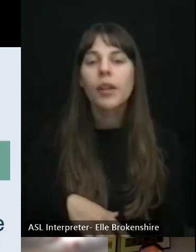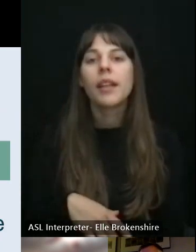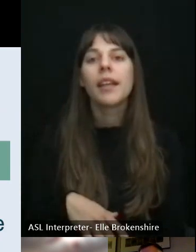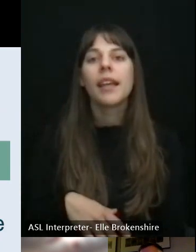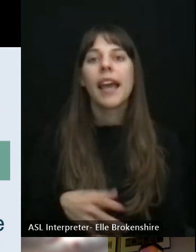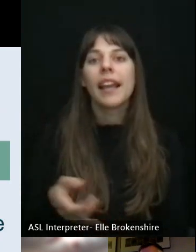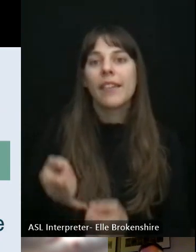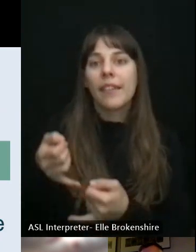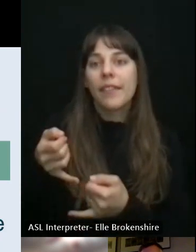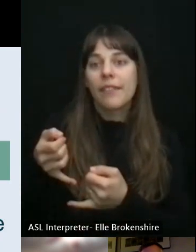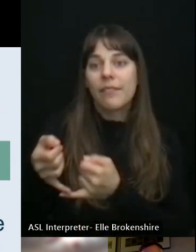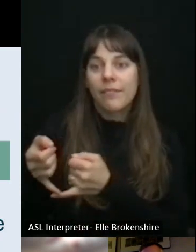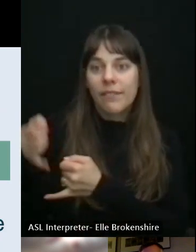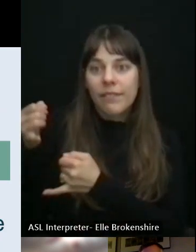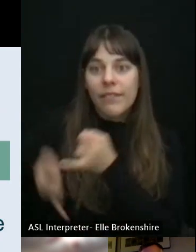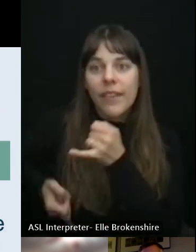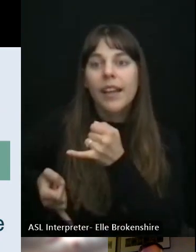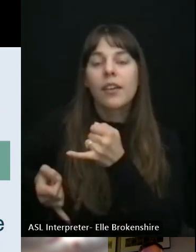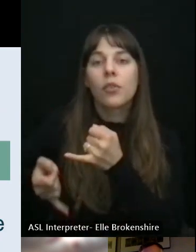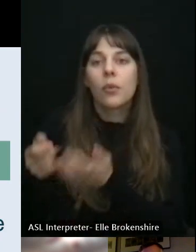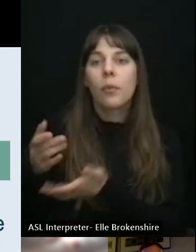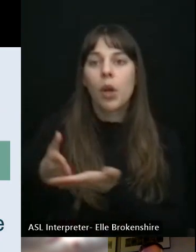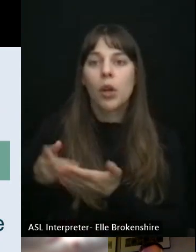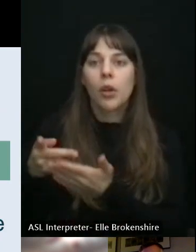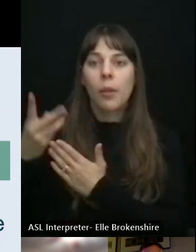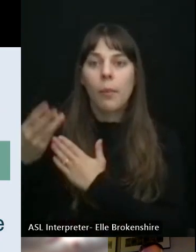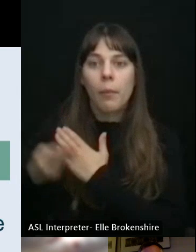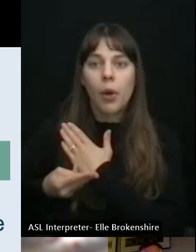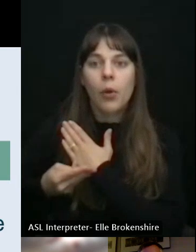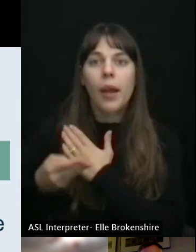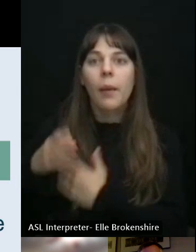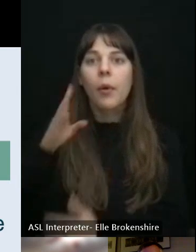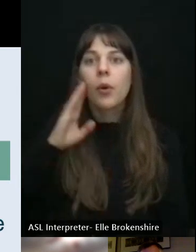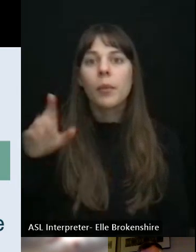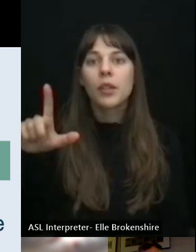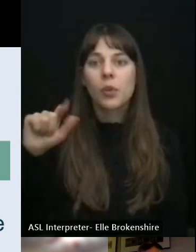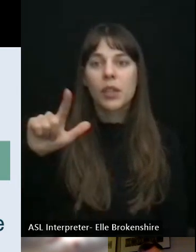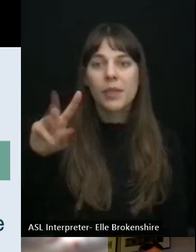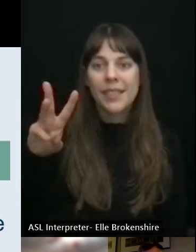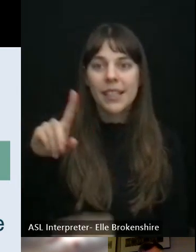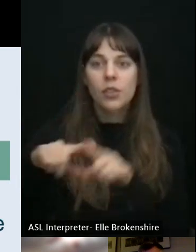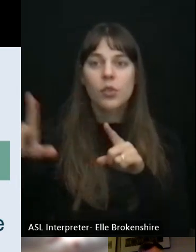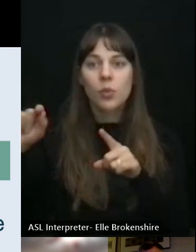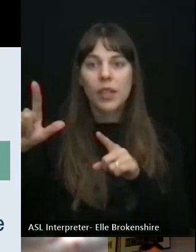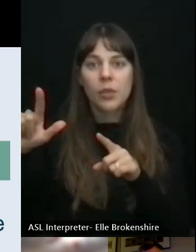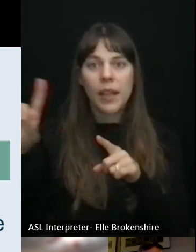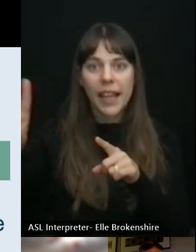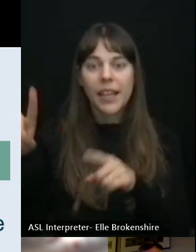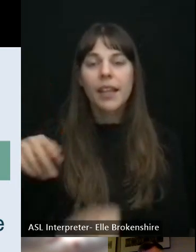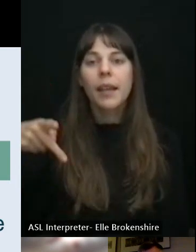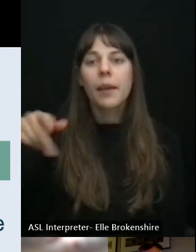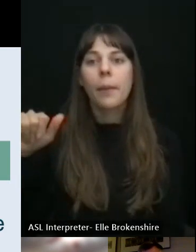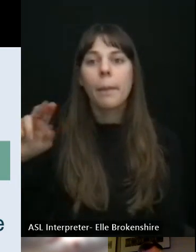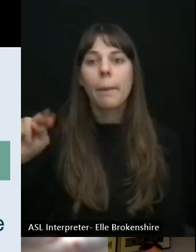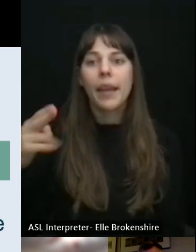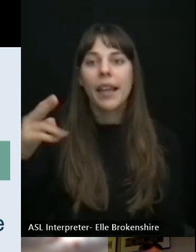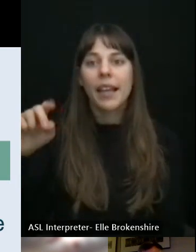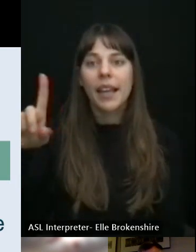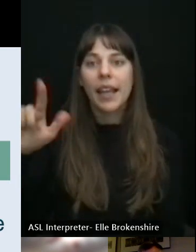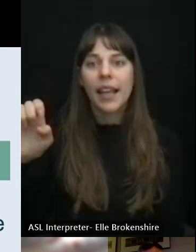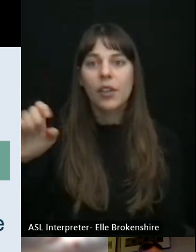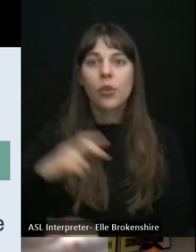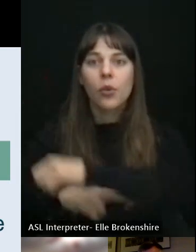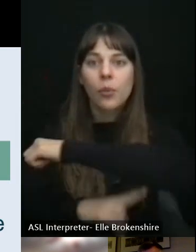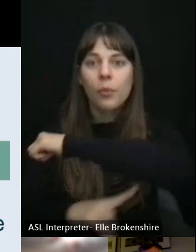of the program through 26 and 28 will be a Panhandle Bridge rehabilitation, and then Station Square and Dormont Station